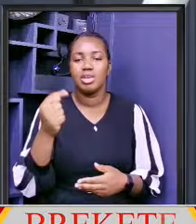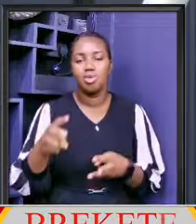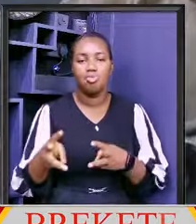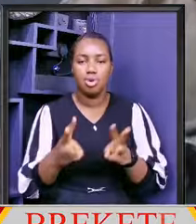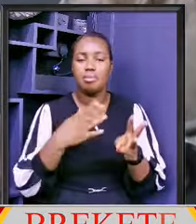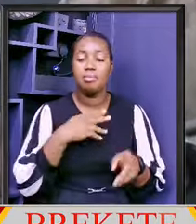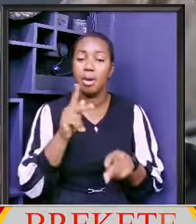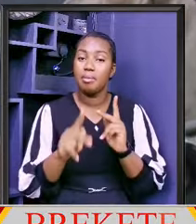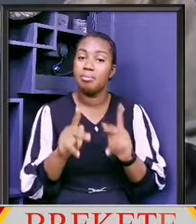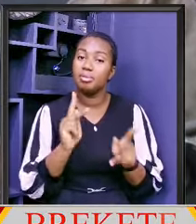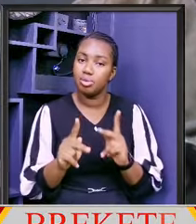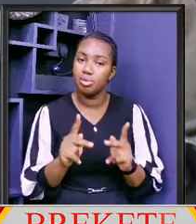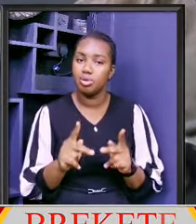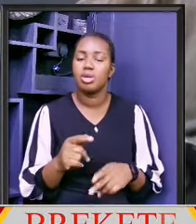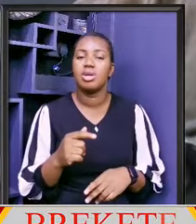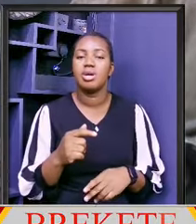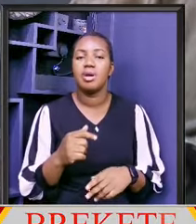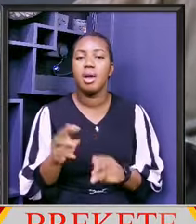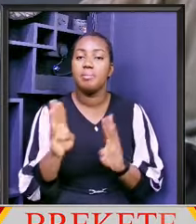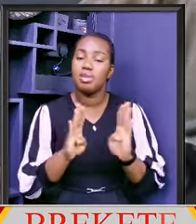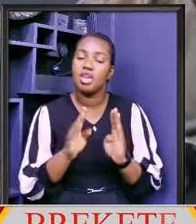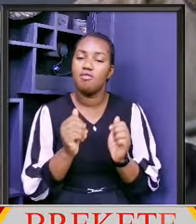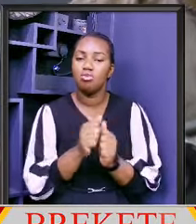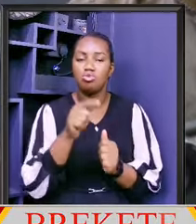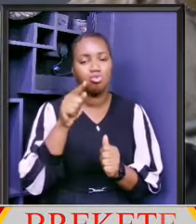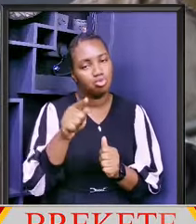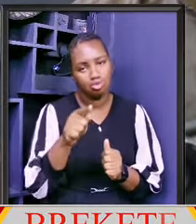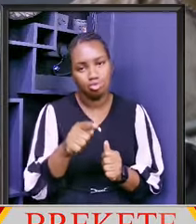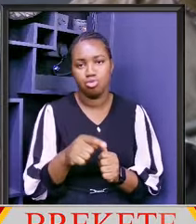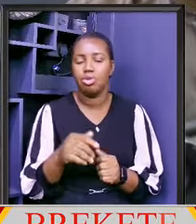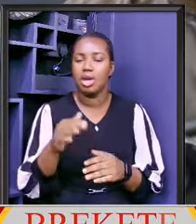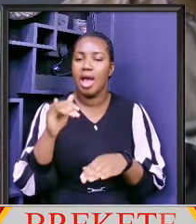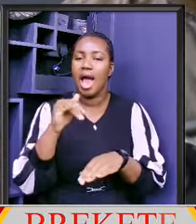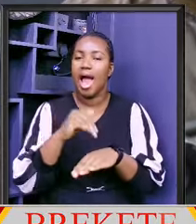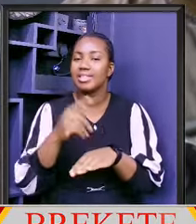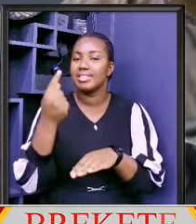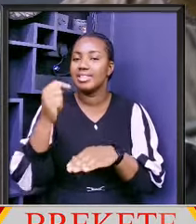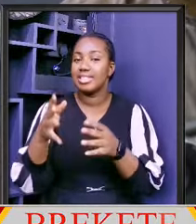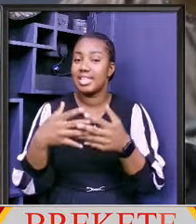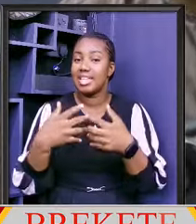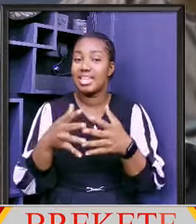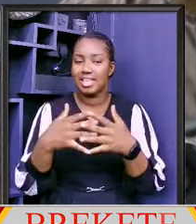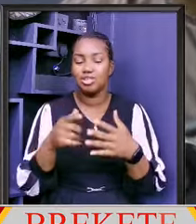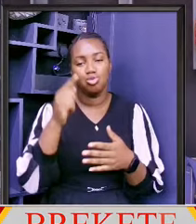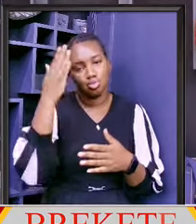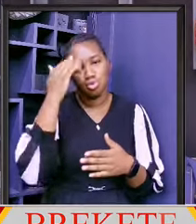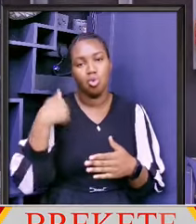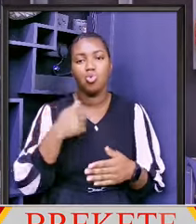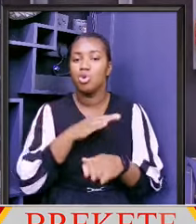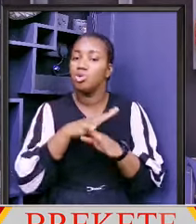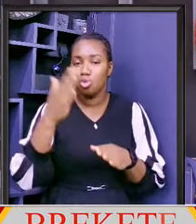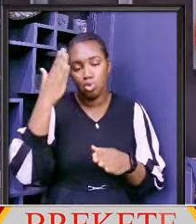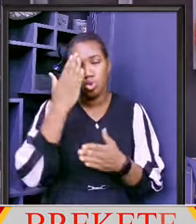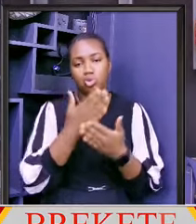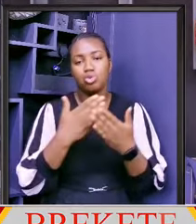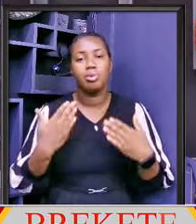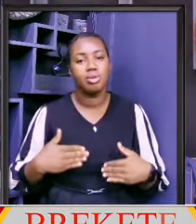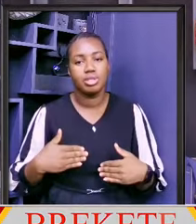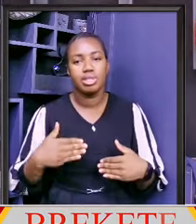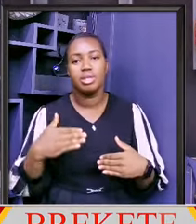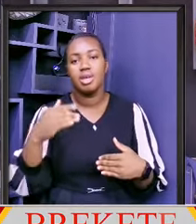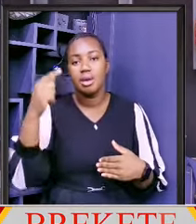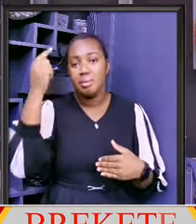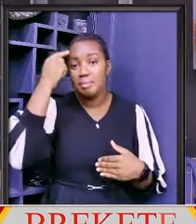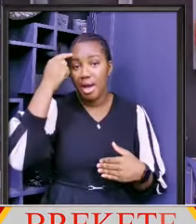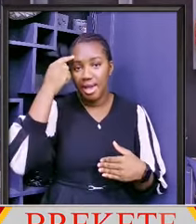be, we know they know person intention until we near them. Now make they do that thing. So we apologize. Thank you very